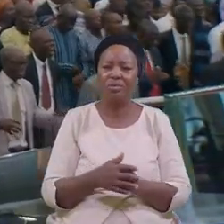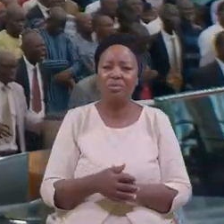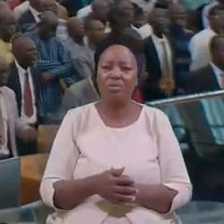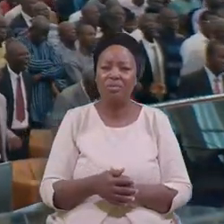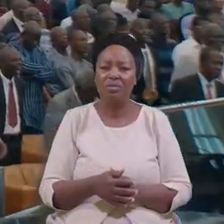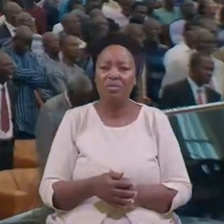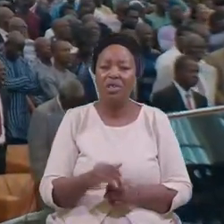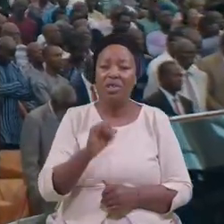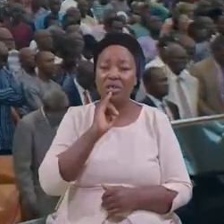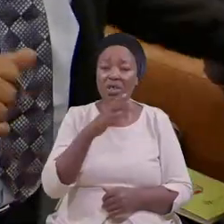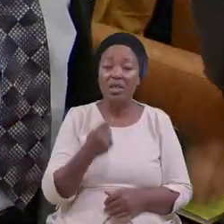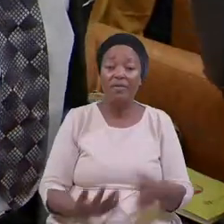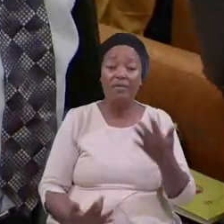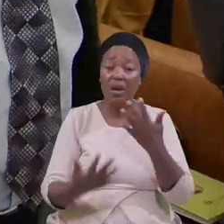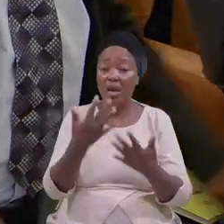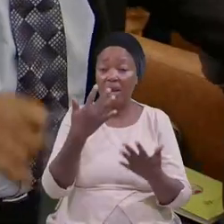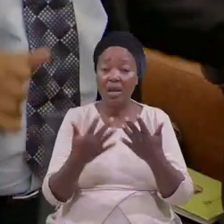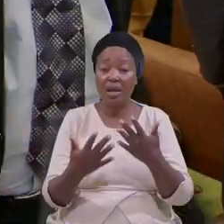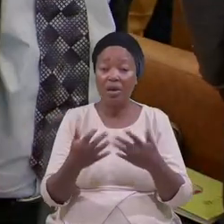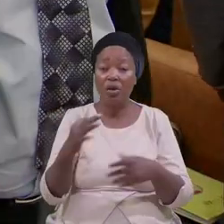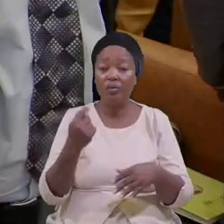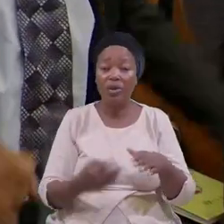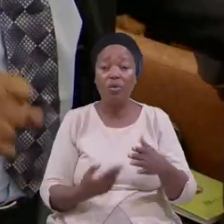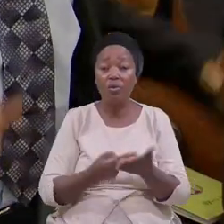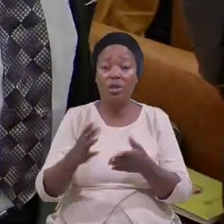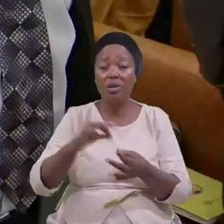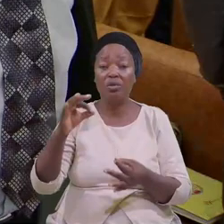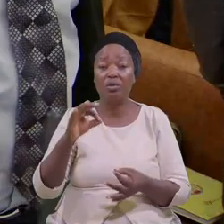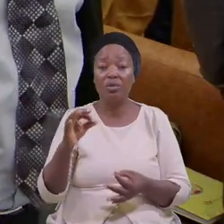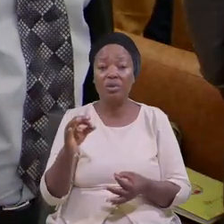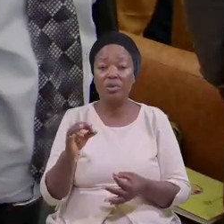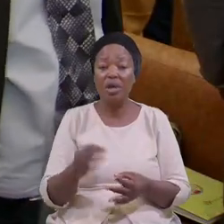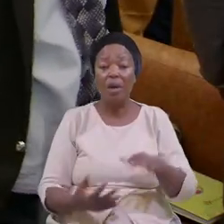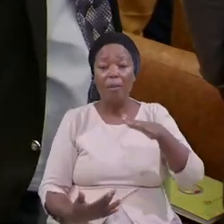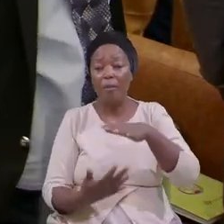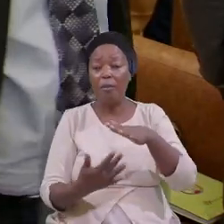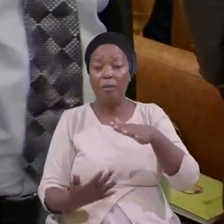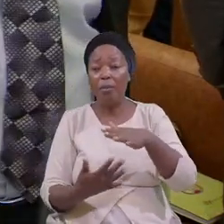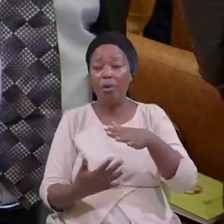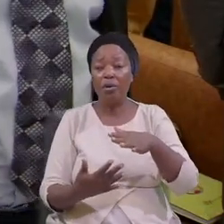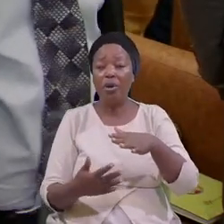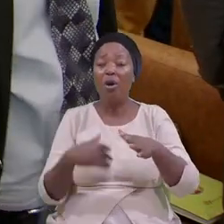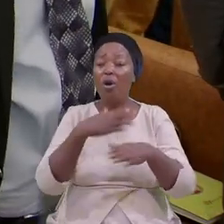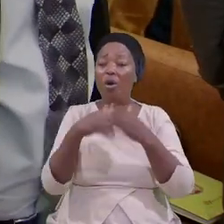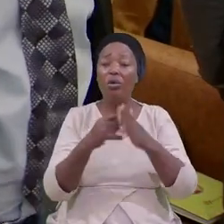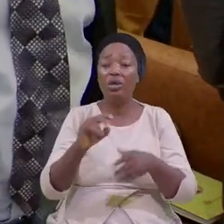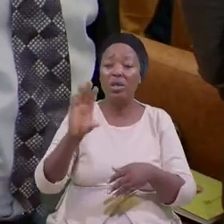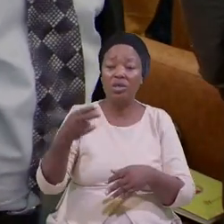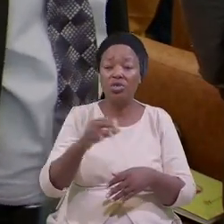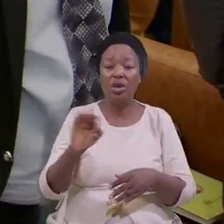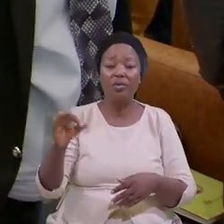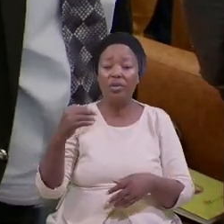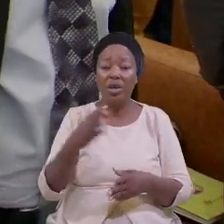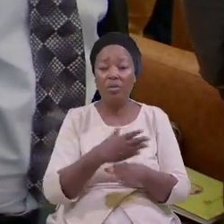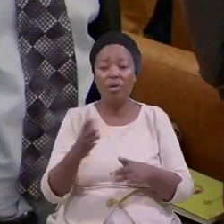Let the fire of the Holy Ghost burn all the chaff away from